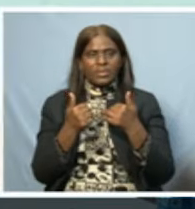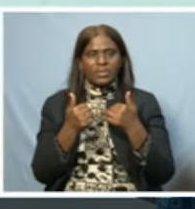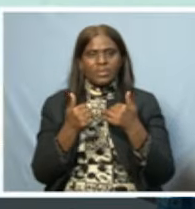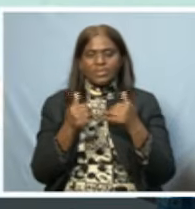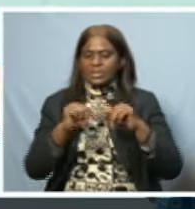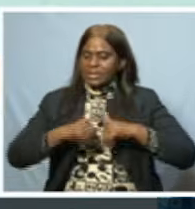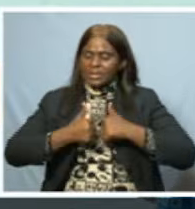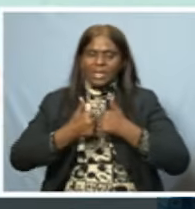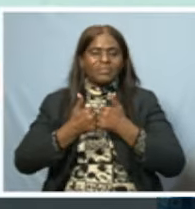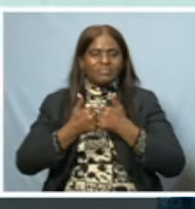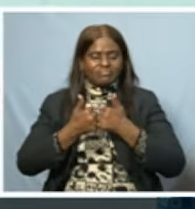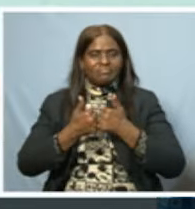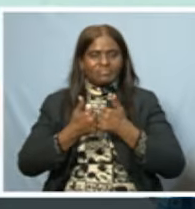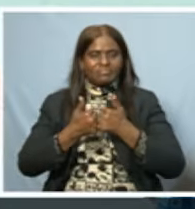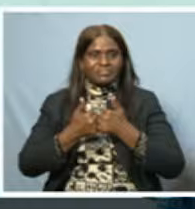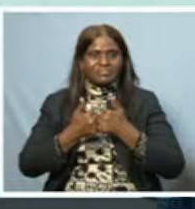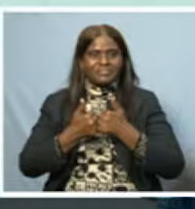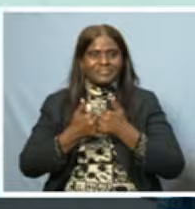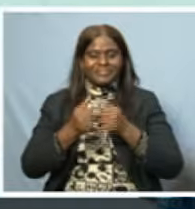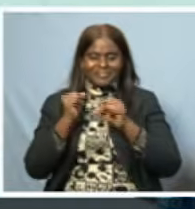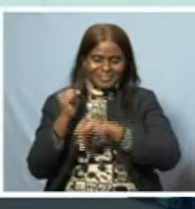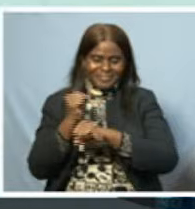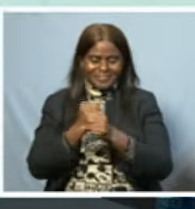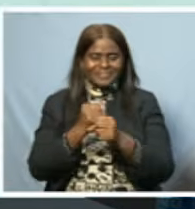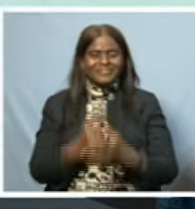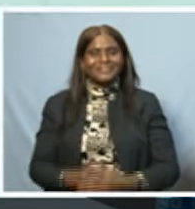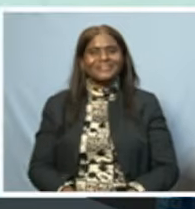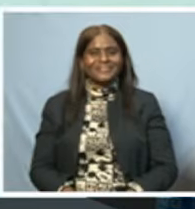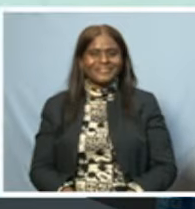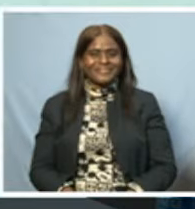relinquish our protection.